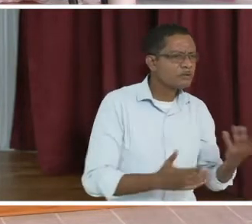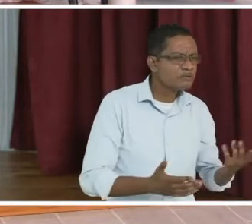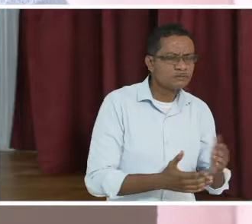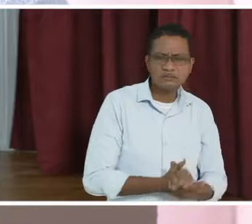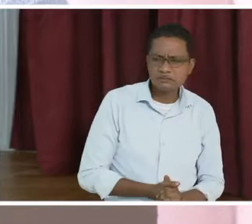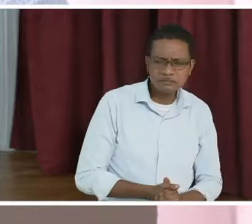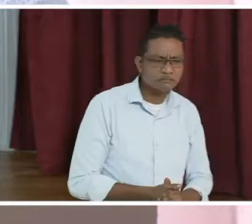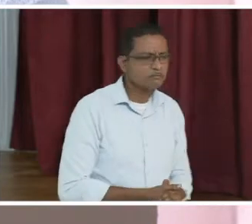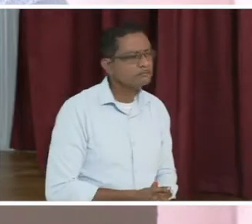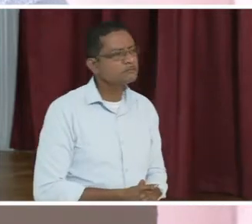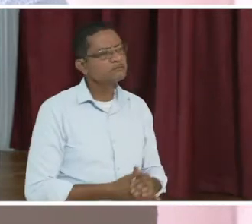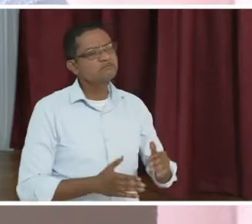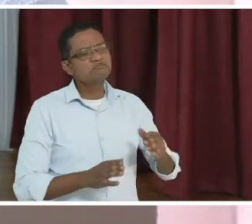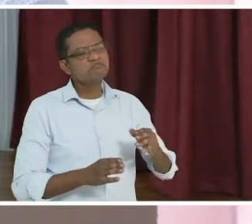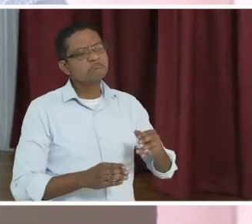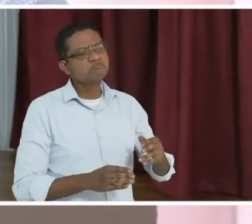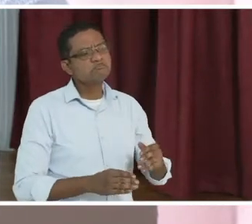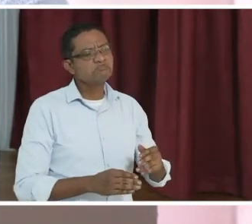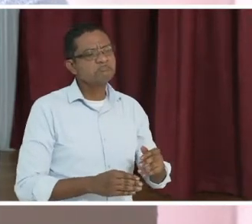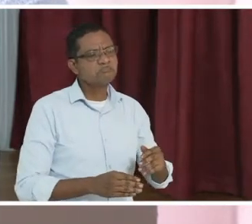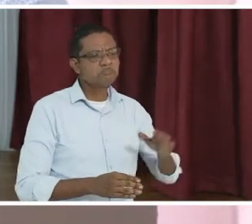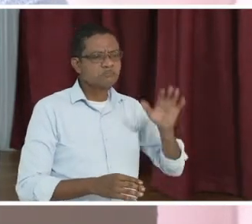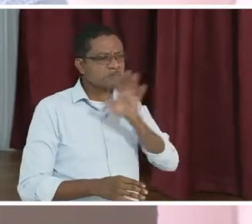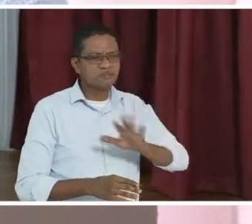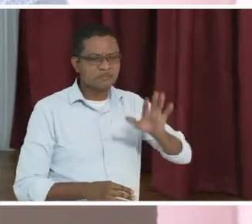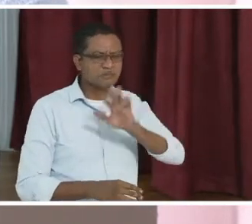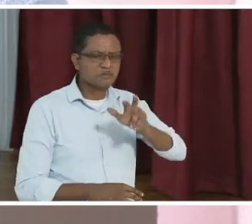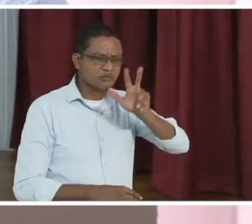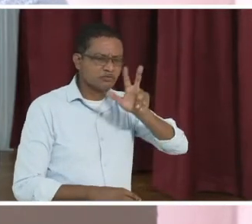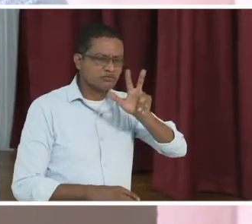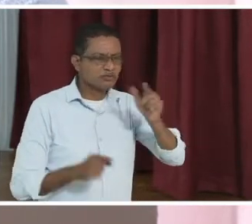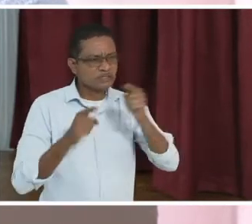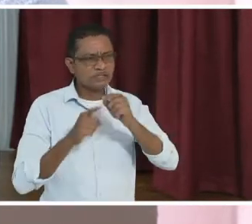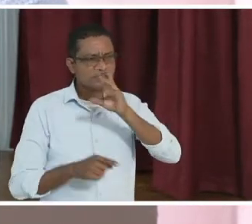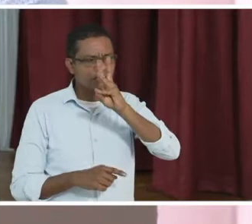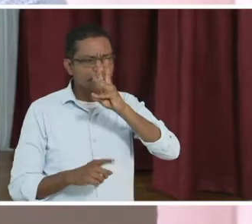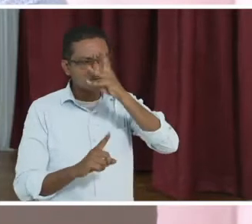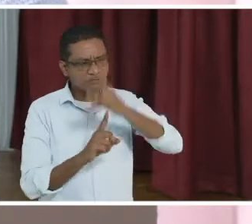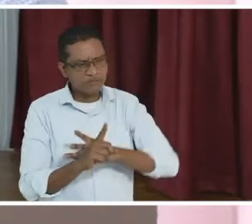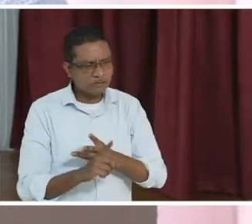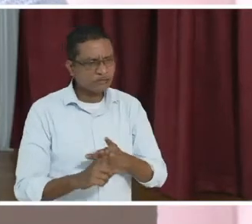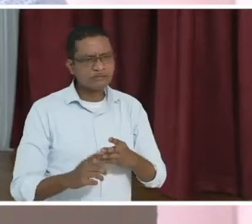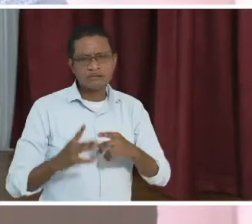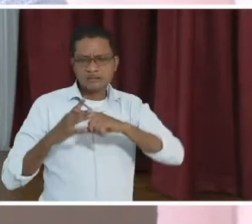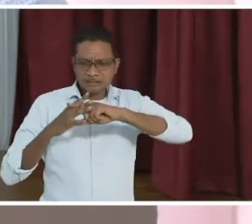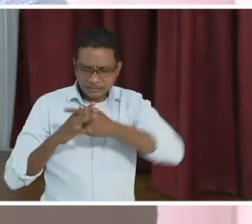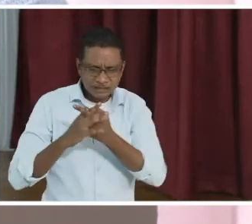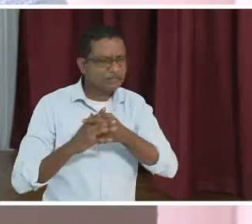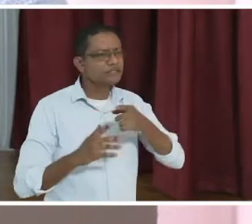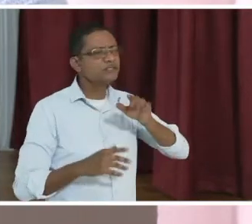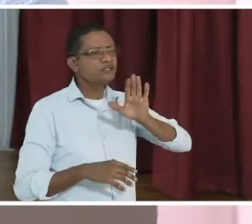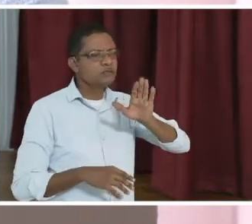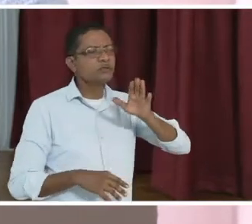estimated time of approximately maybe 3 to 6 months in terms of commencing your mortgage